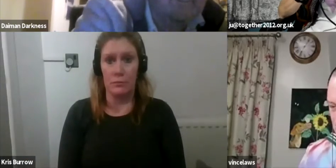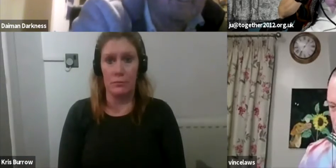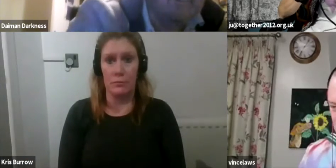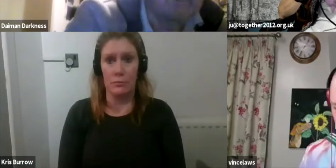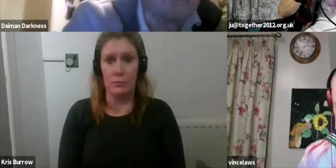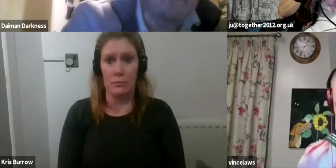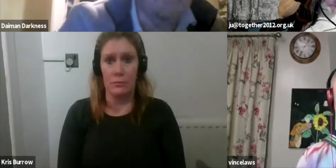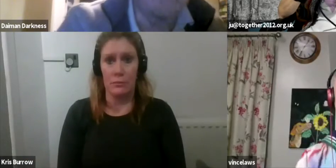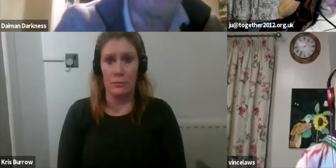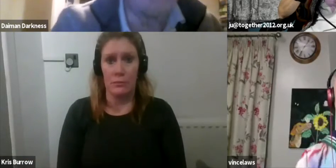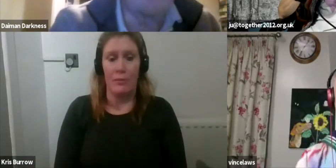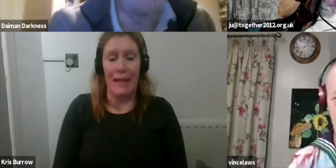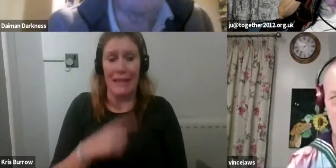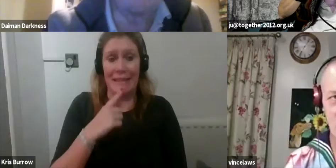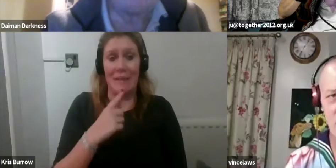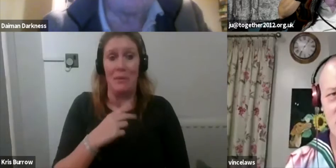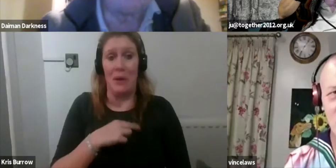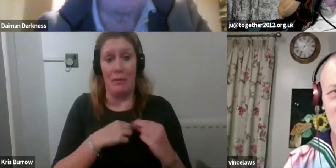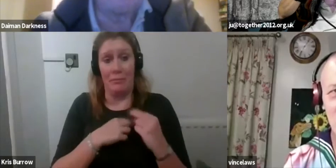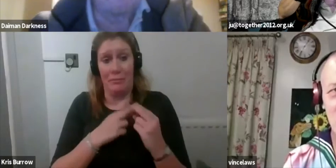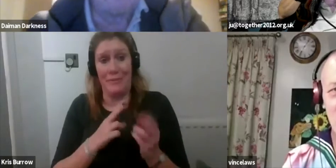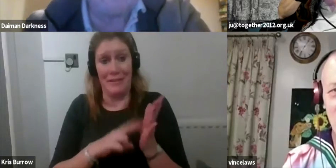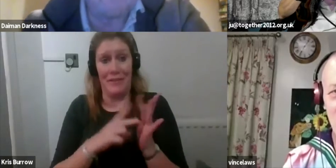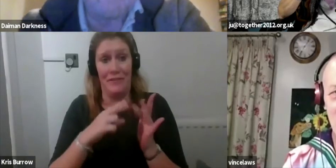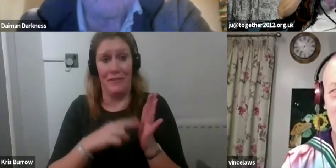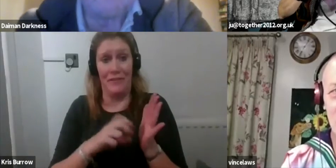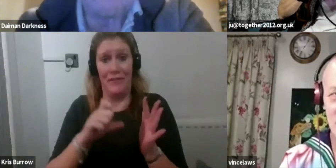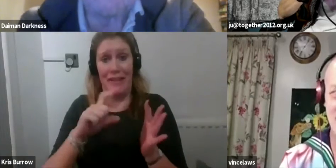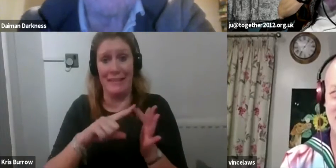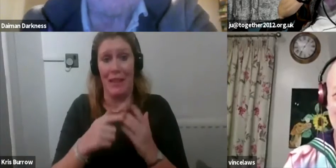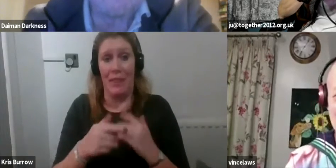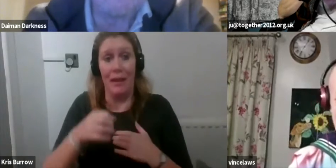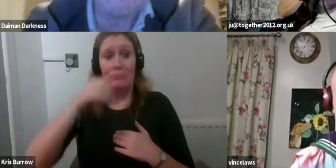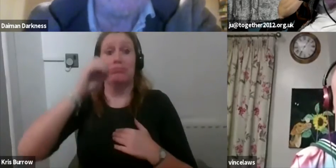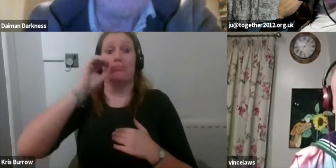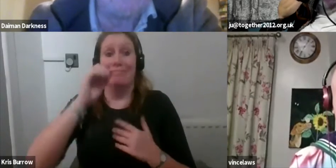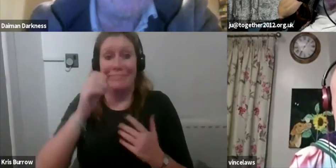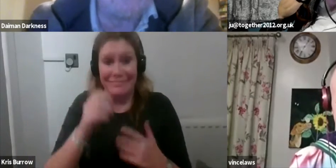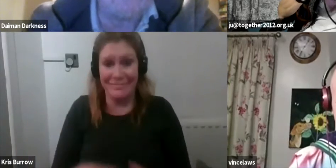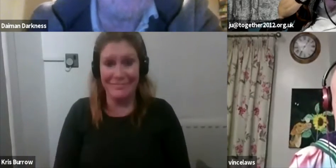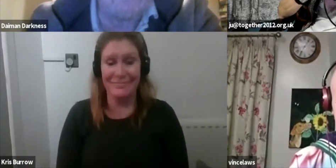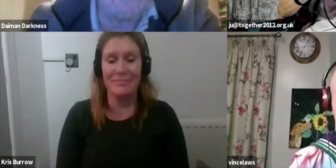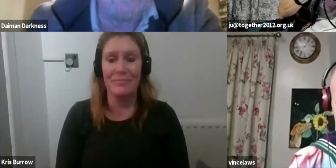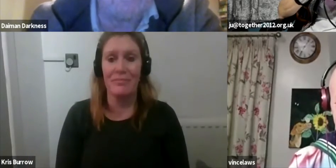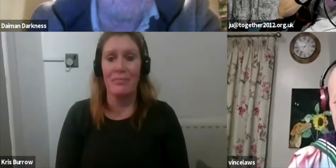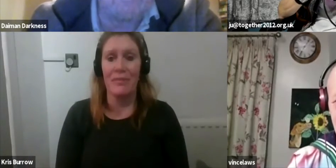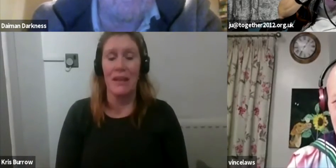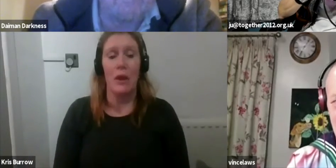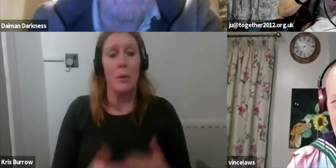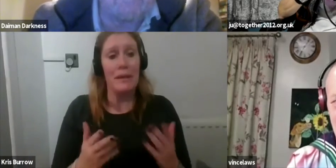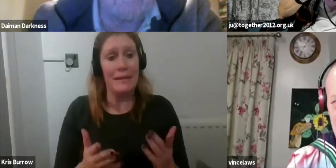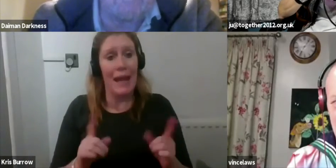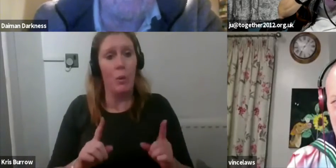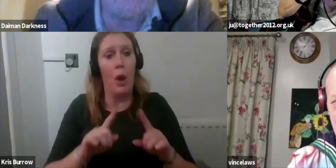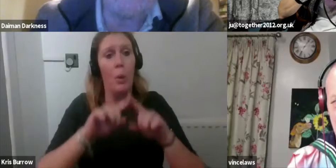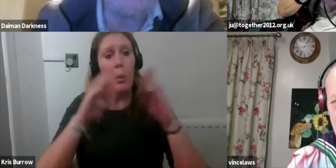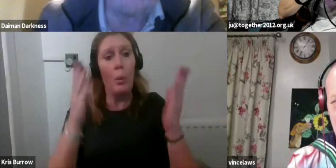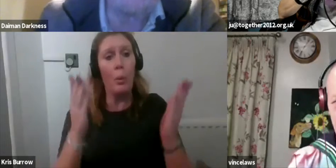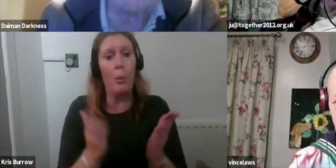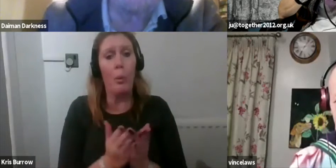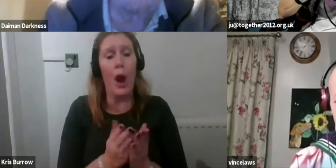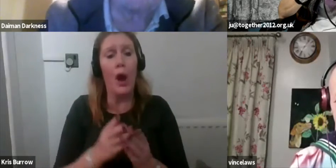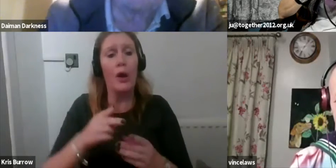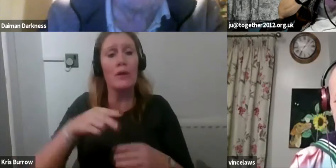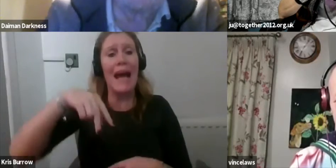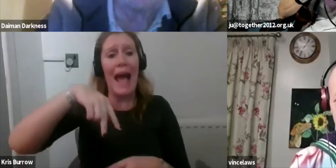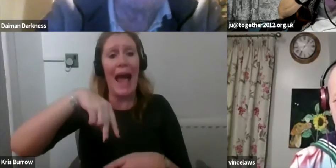come to you, Vince, and then you had a wonderful drink. So, this is World AIDS Day, and I was delighted